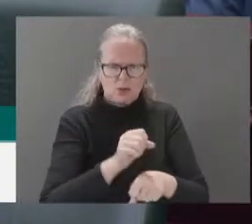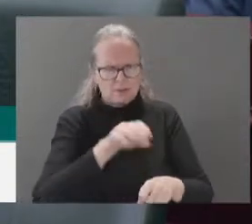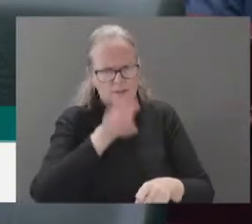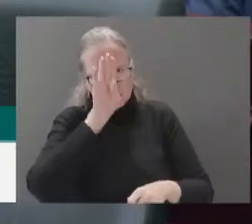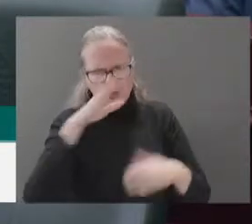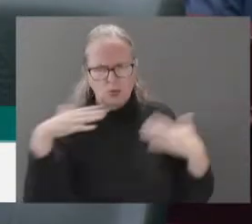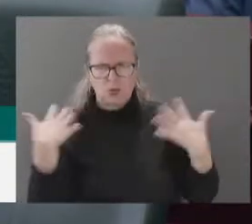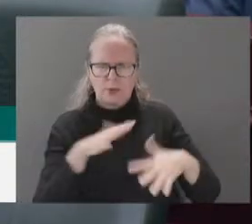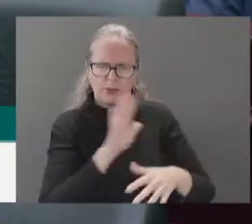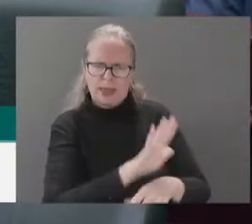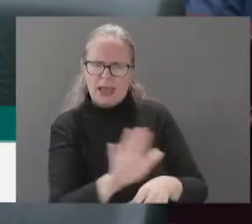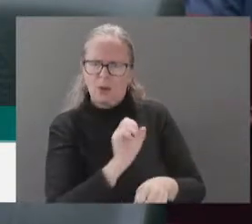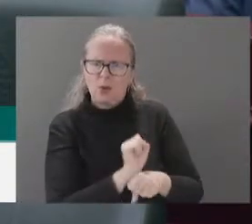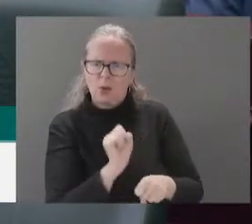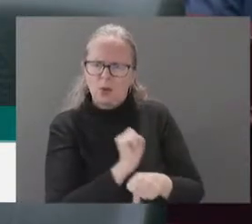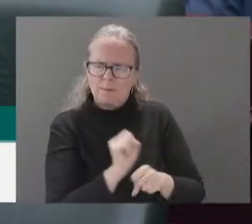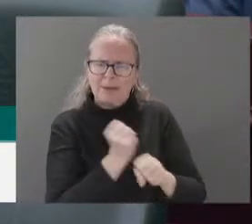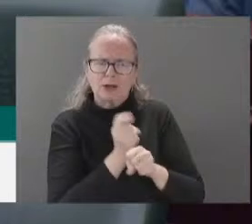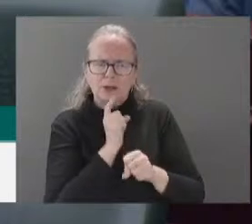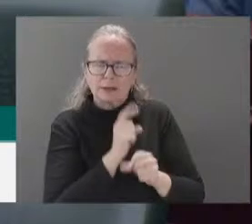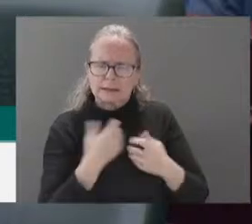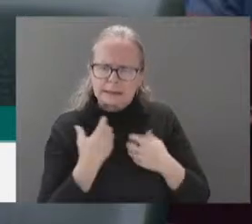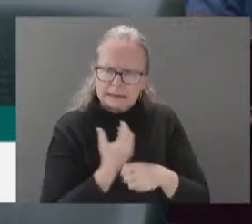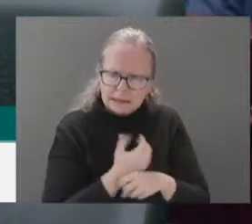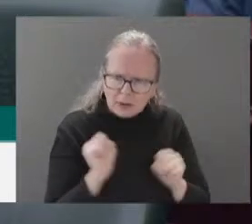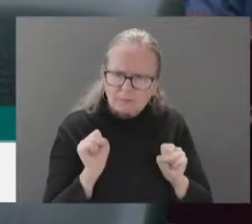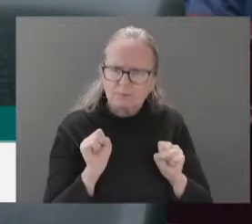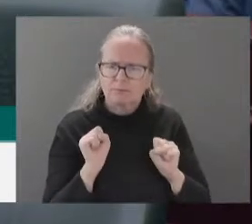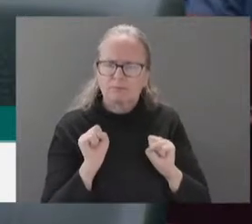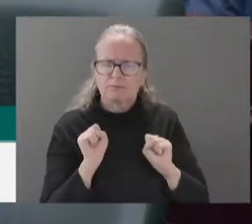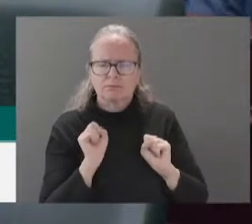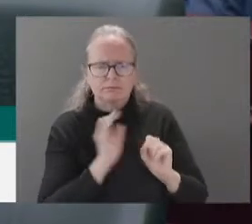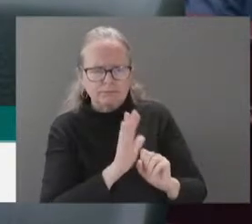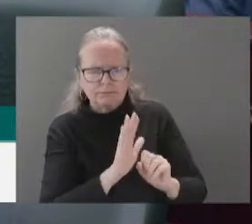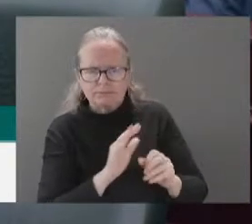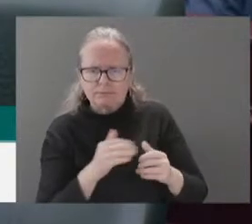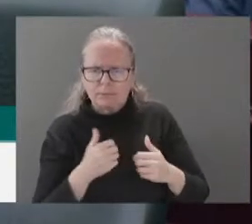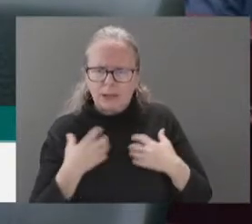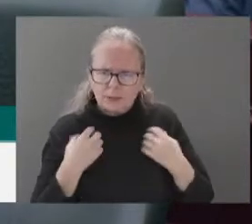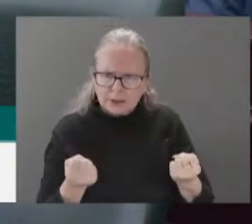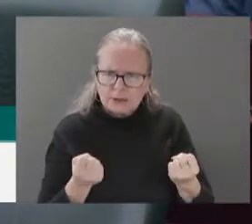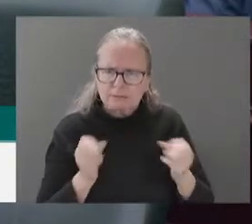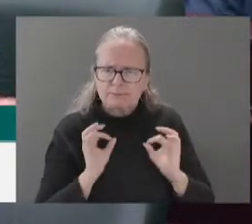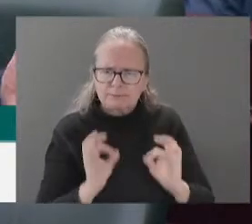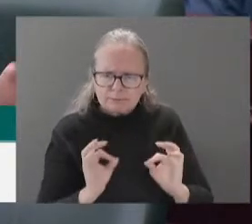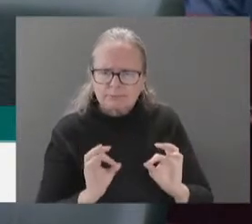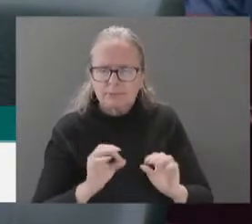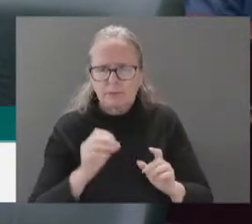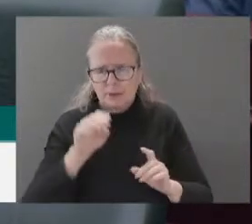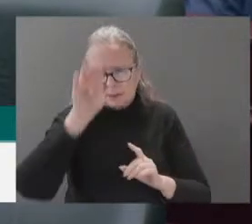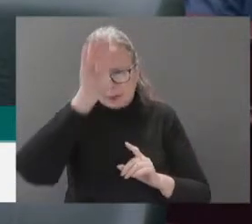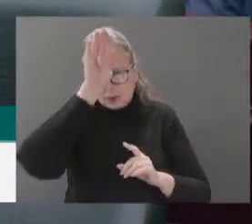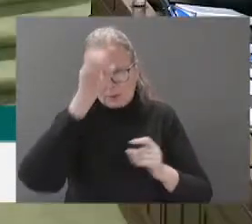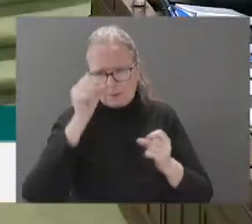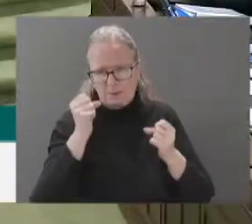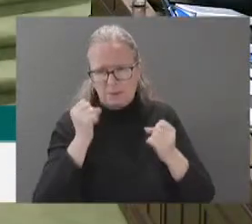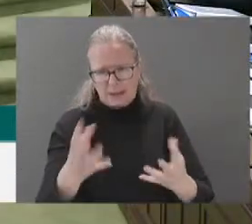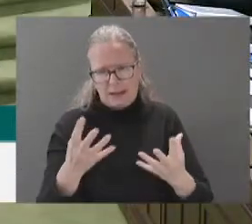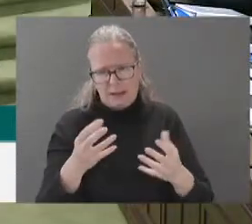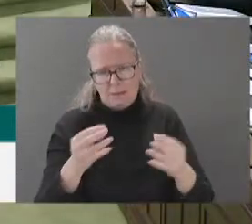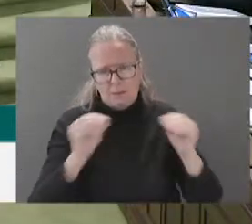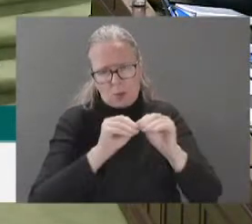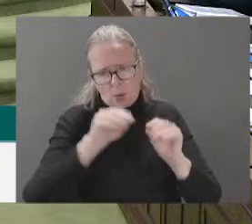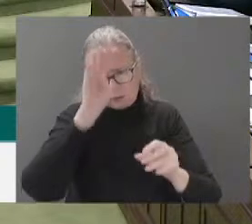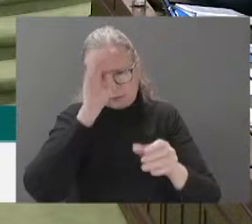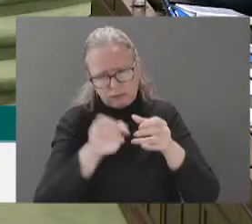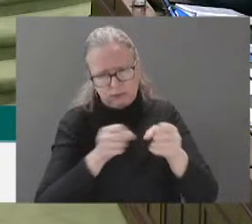season and we've again we have more firefighters than than we've had in previous years and we look forward to being prepared as we go into this fire season The Honorable